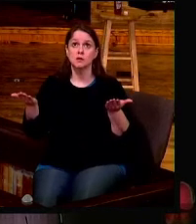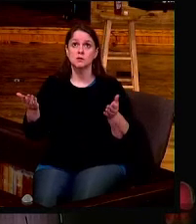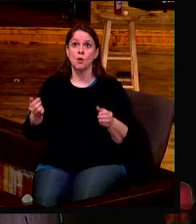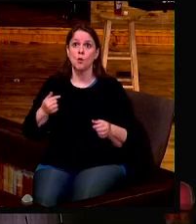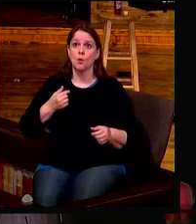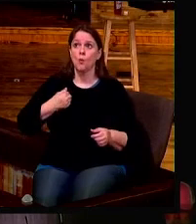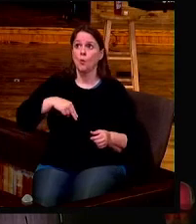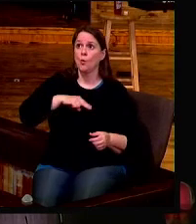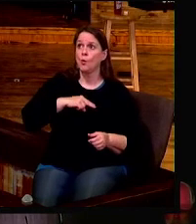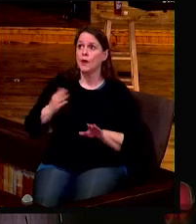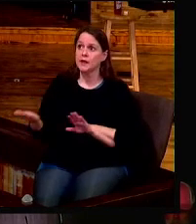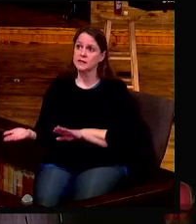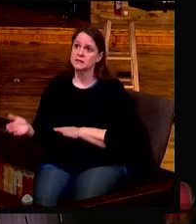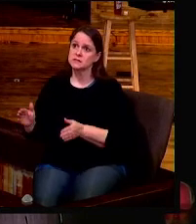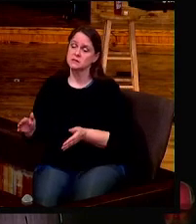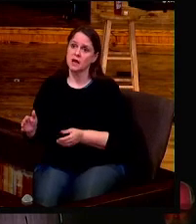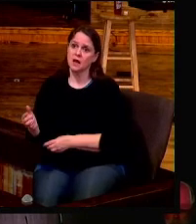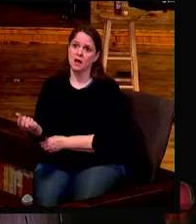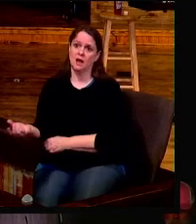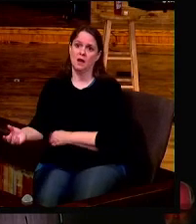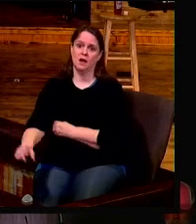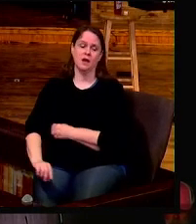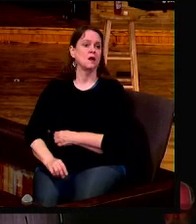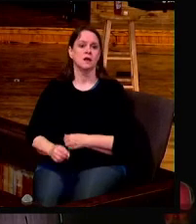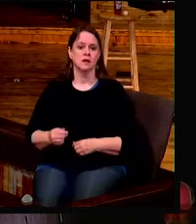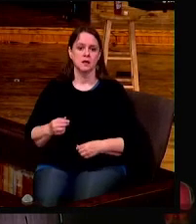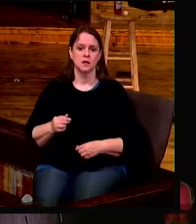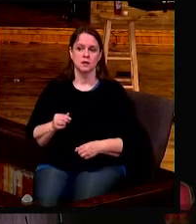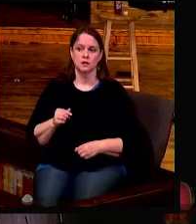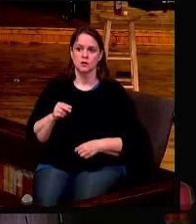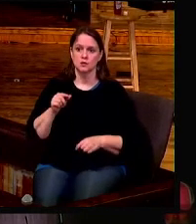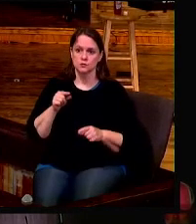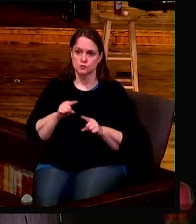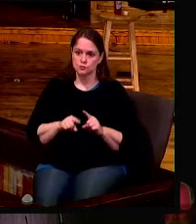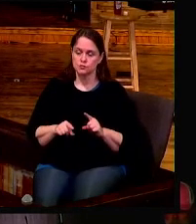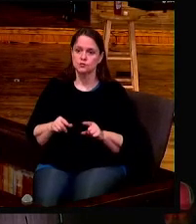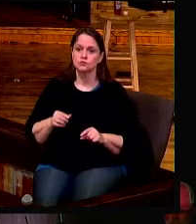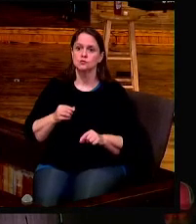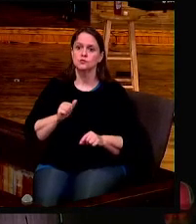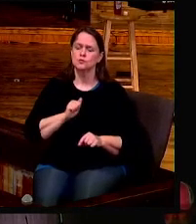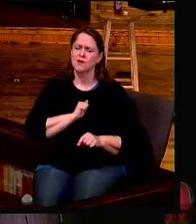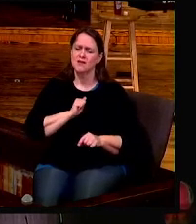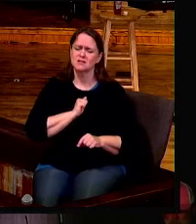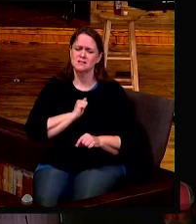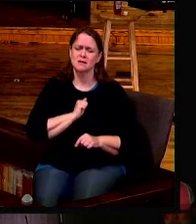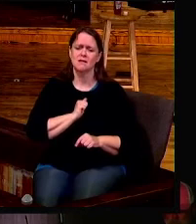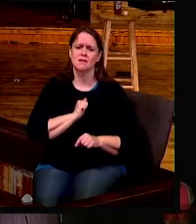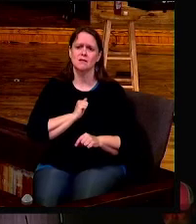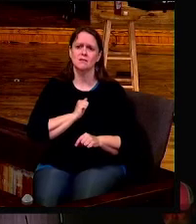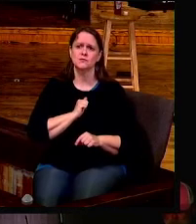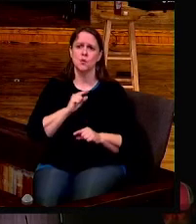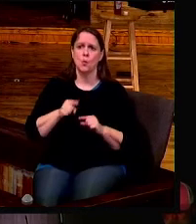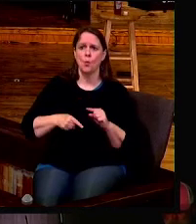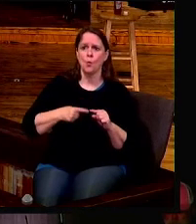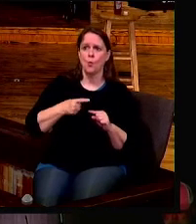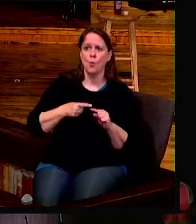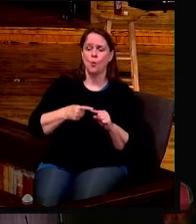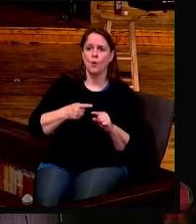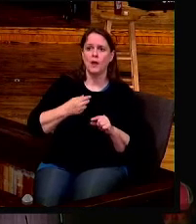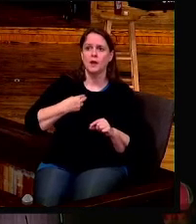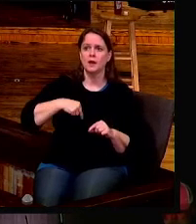daily. We no longer have to live trapped in the nonsense or the crap that people have told us all our